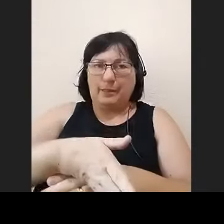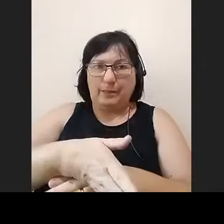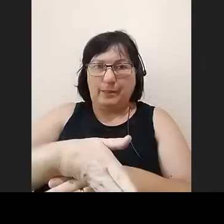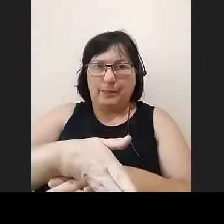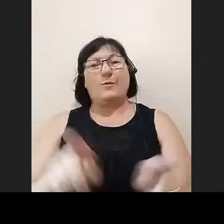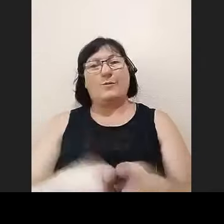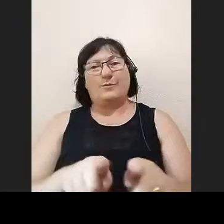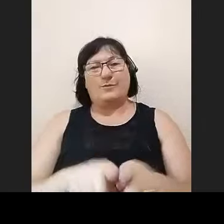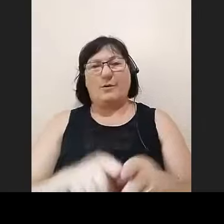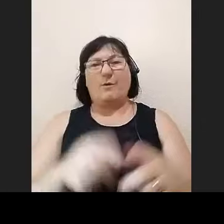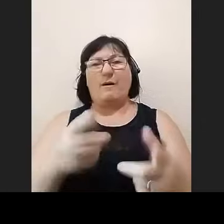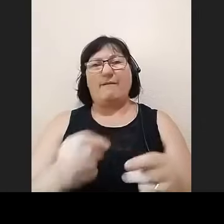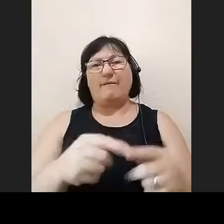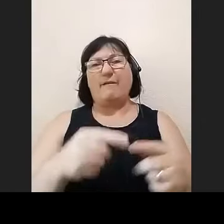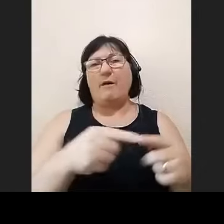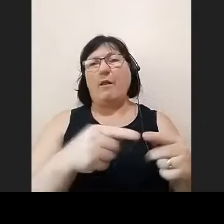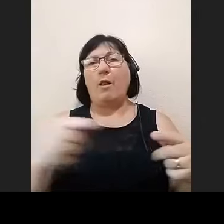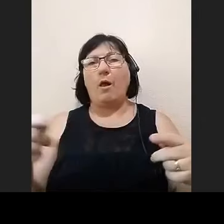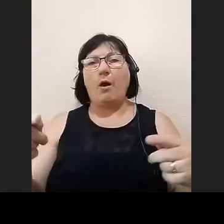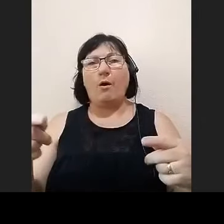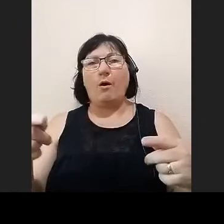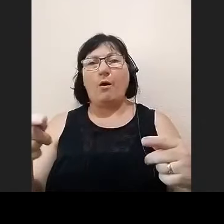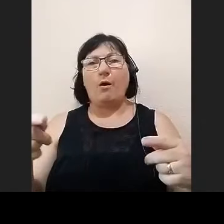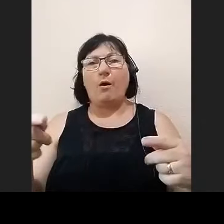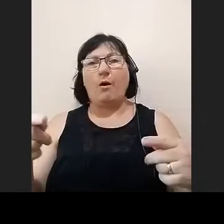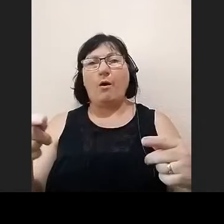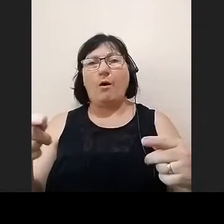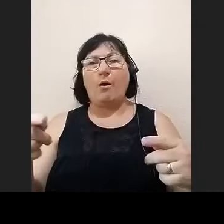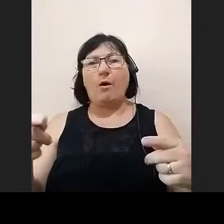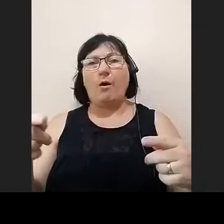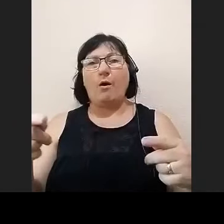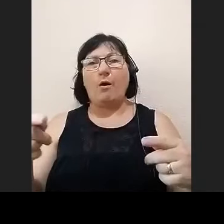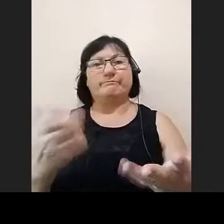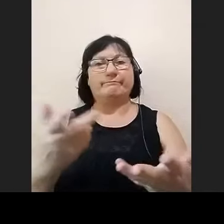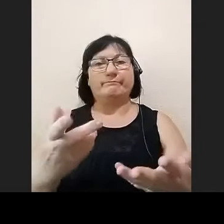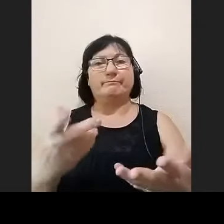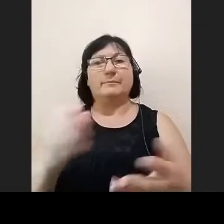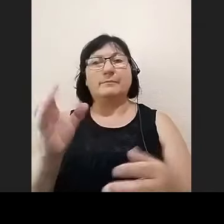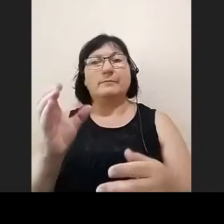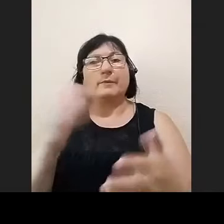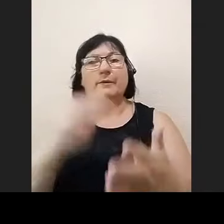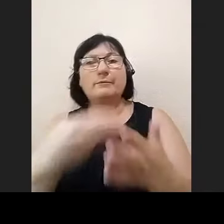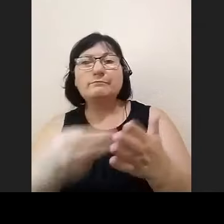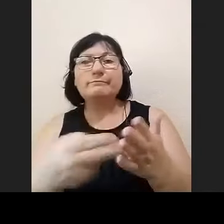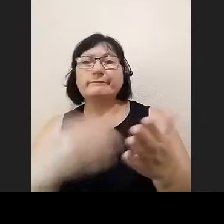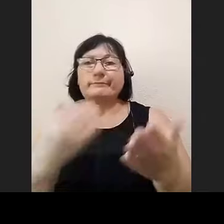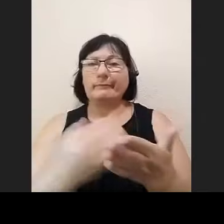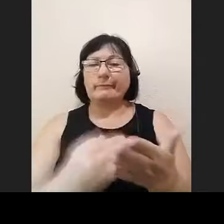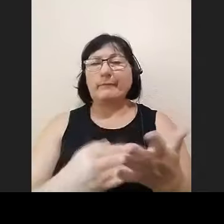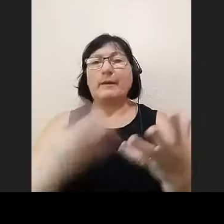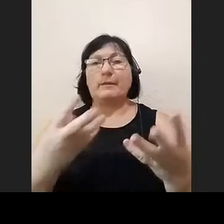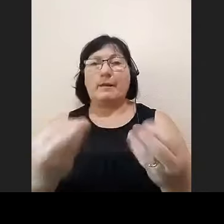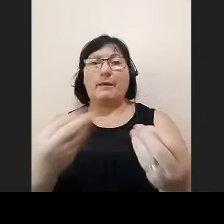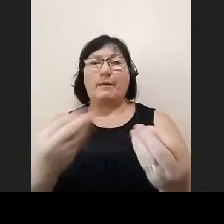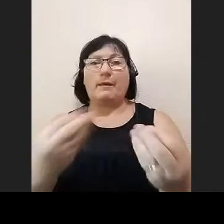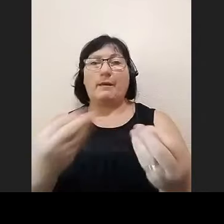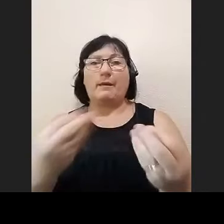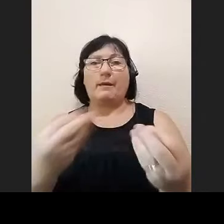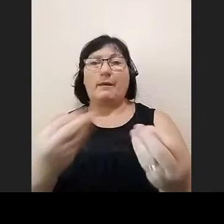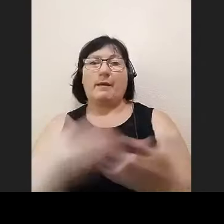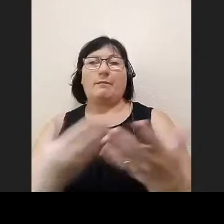offered. Or in non-technical language, the AEO program is an internationally endorsed risk